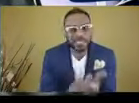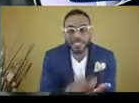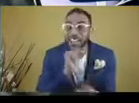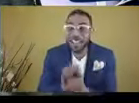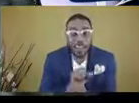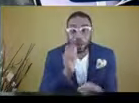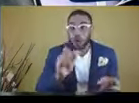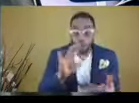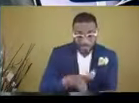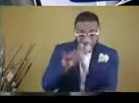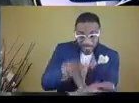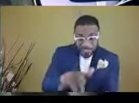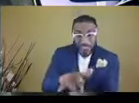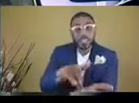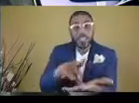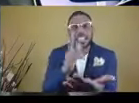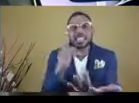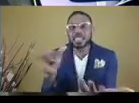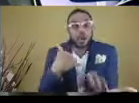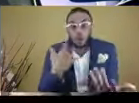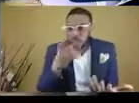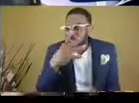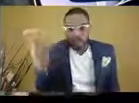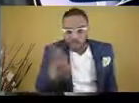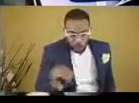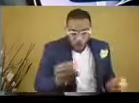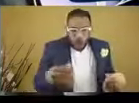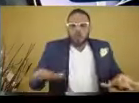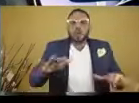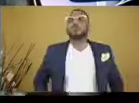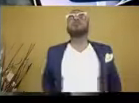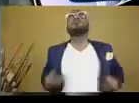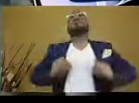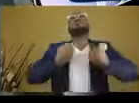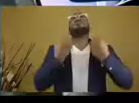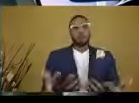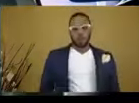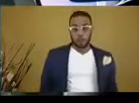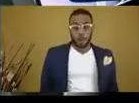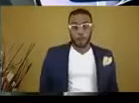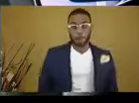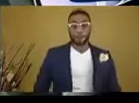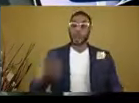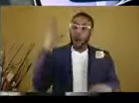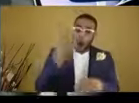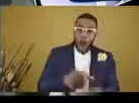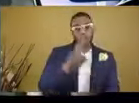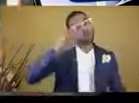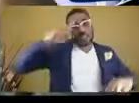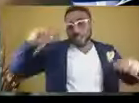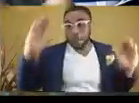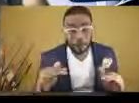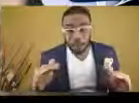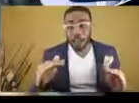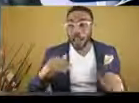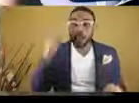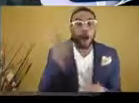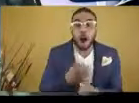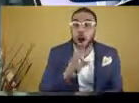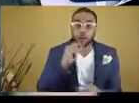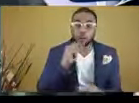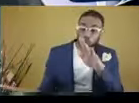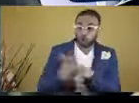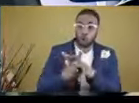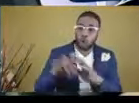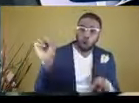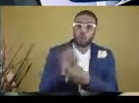going to center, that just like we didn't leave anything on the field, we put it out on the field. That as hard as you expected, and as hard as we showed up and worked